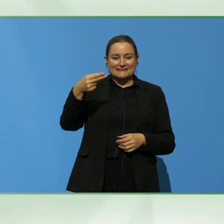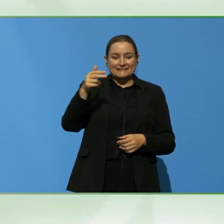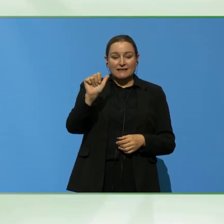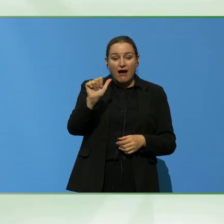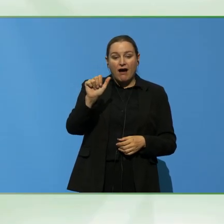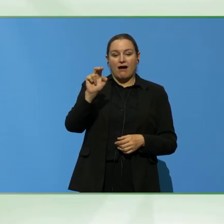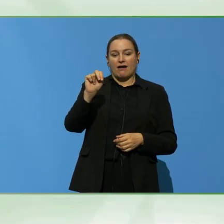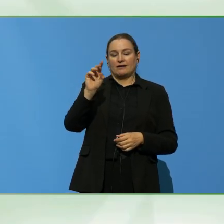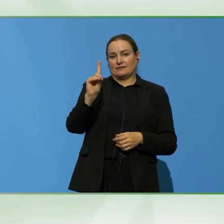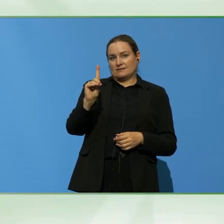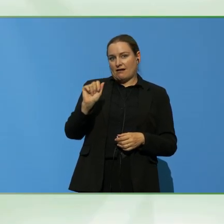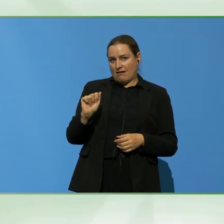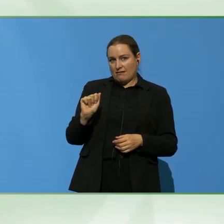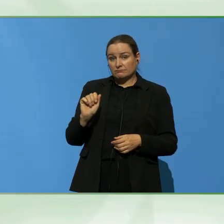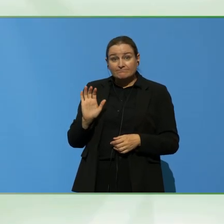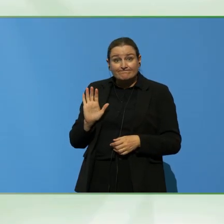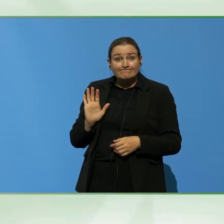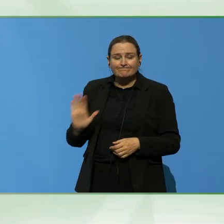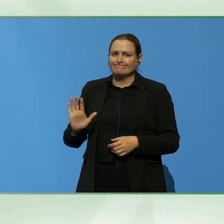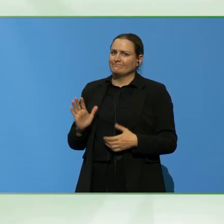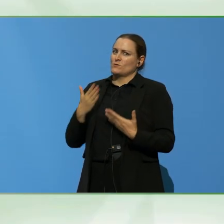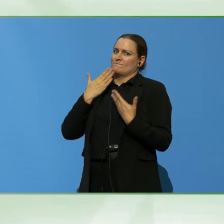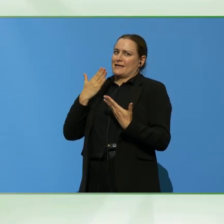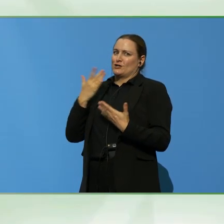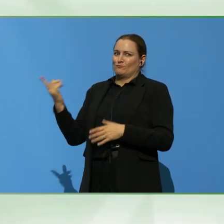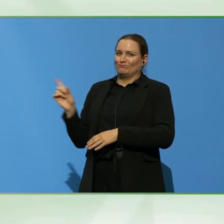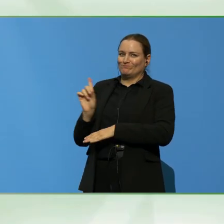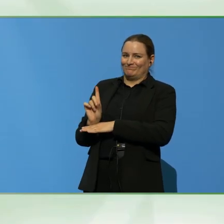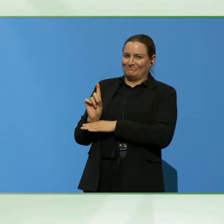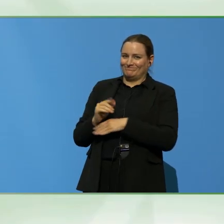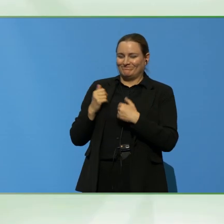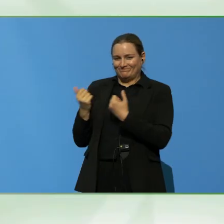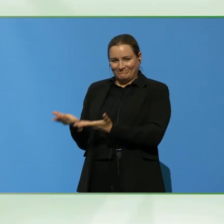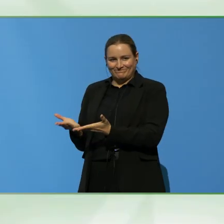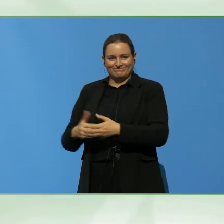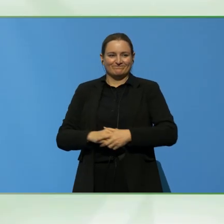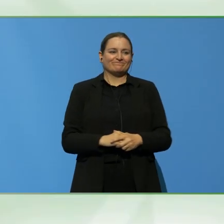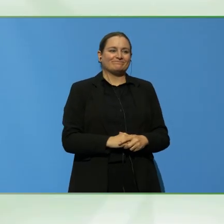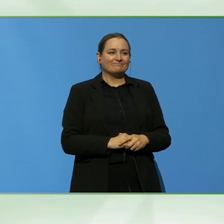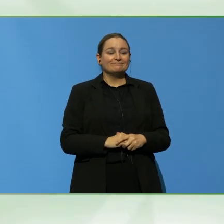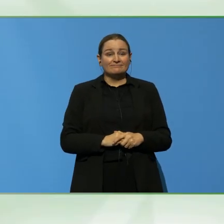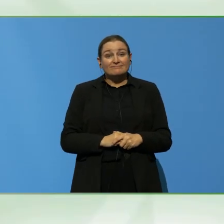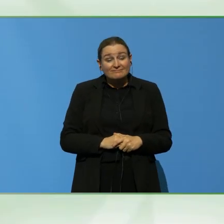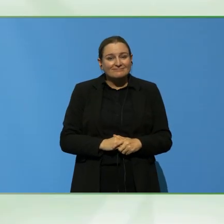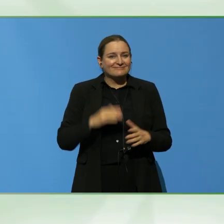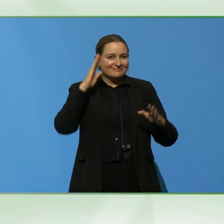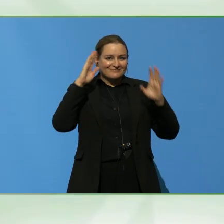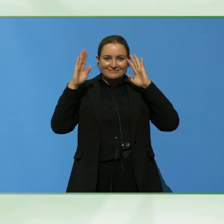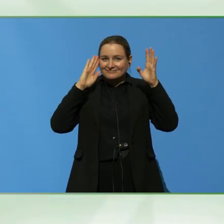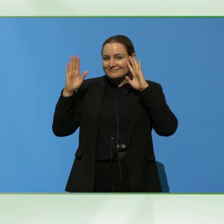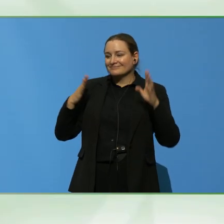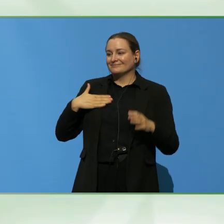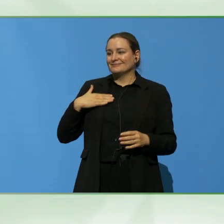many hats, and very glad that she's with us. Shani, the stage is yours. Thank you so much. Hello everybody, I'm Shani